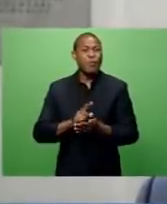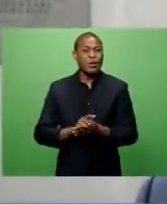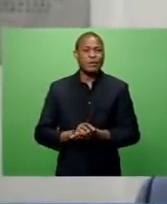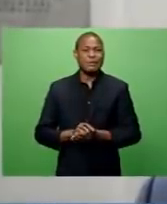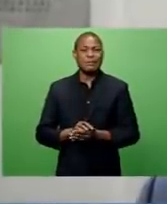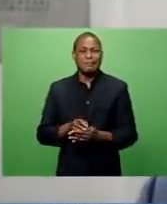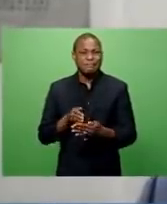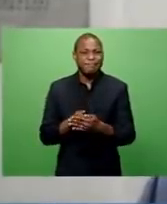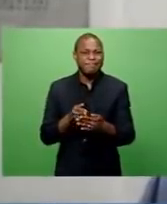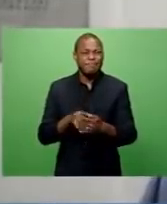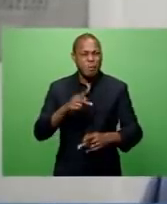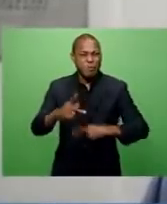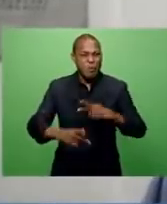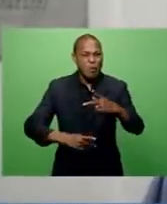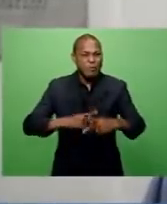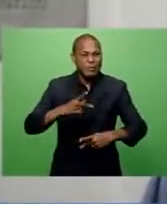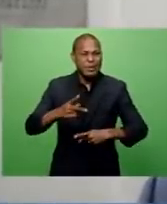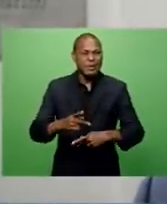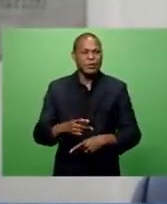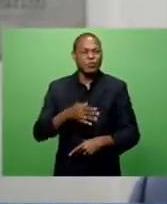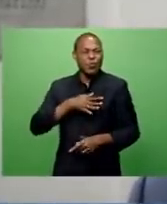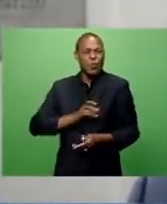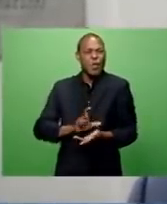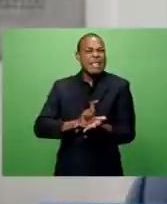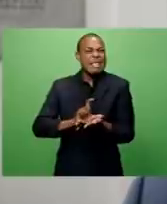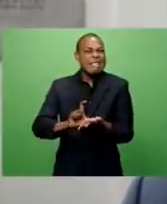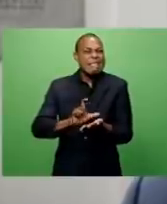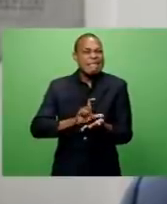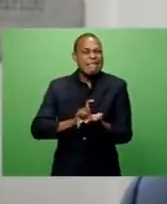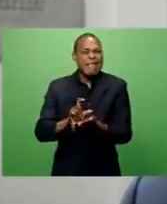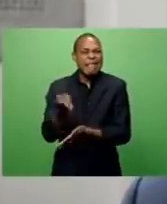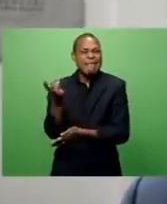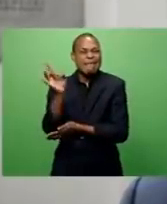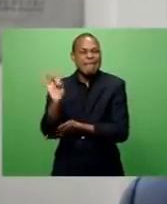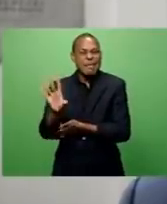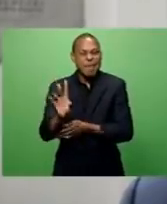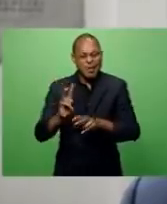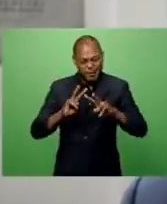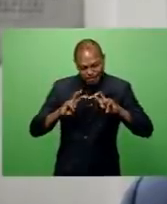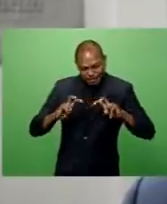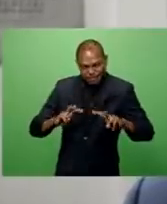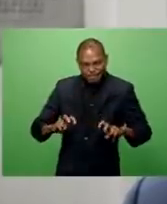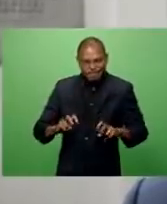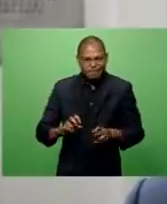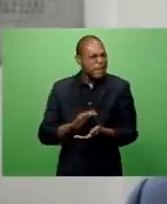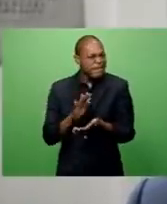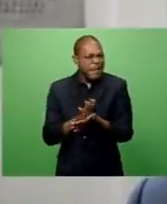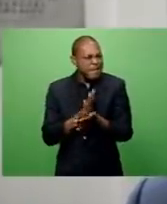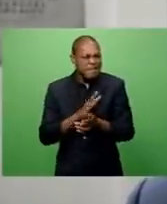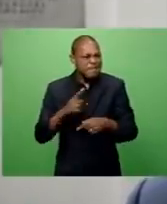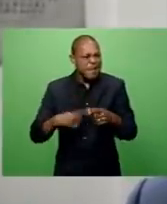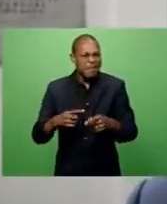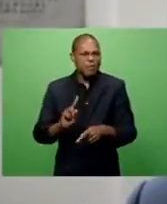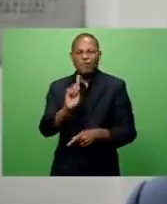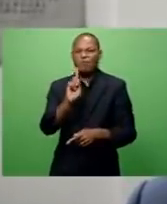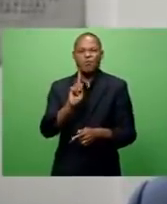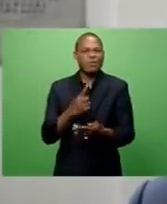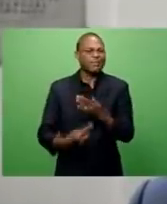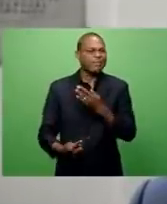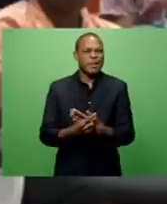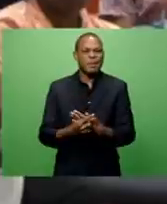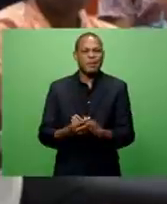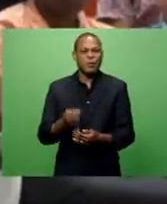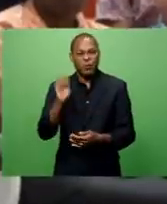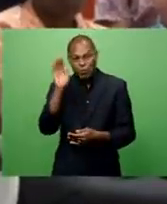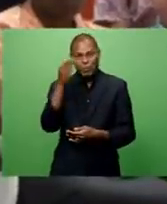particular process. All we wanted was a clear and independent assessment of that. And we're quite happy to then, after the independent assessment, whatever the result came out, we'll continue